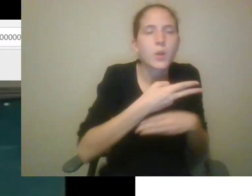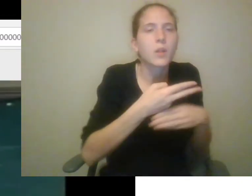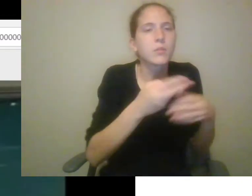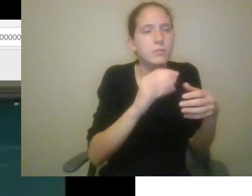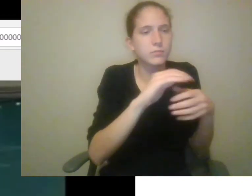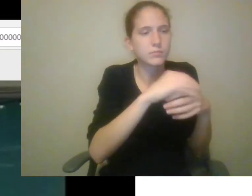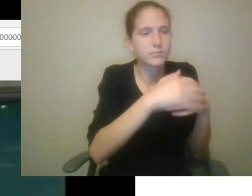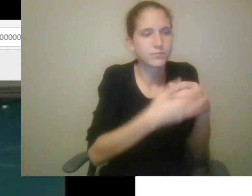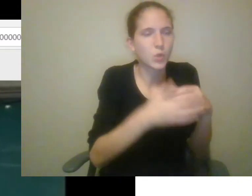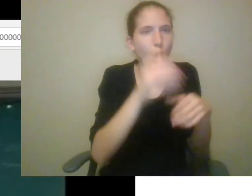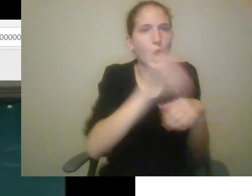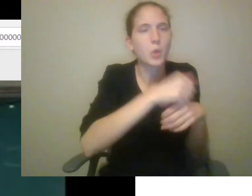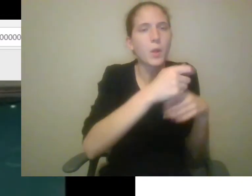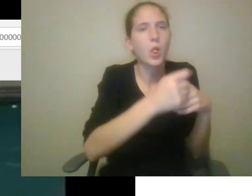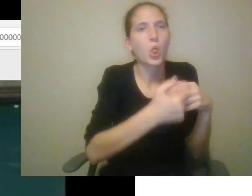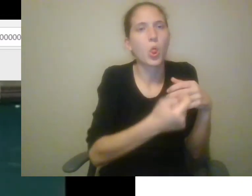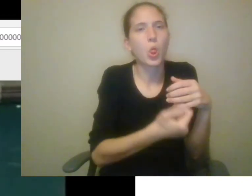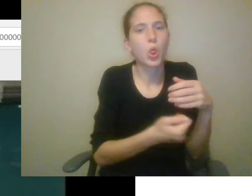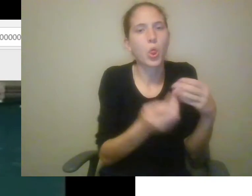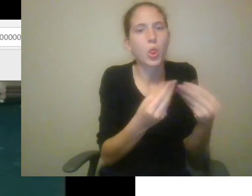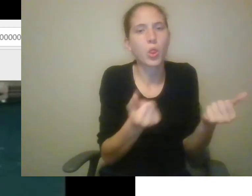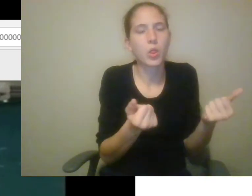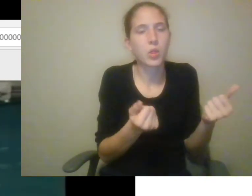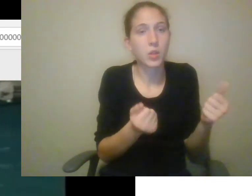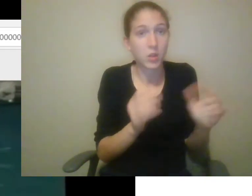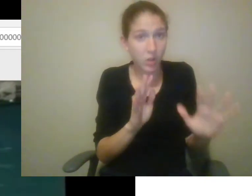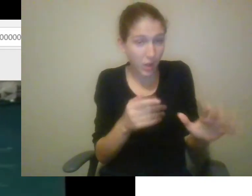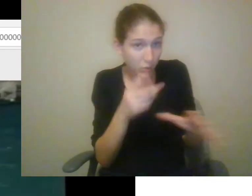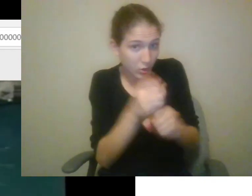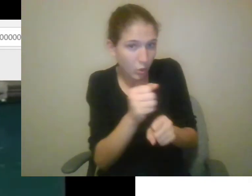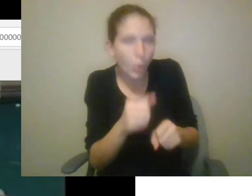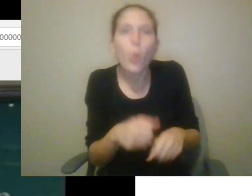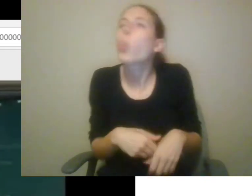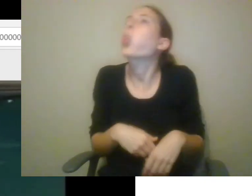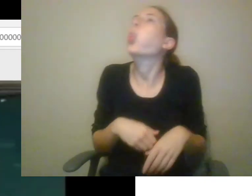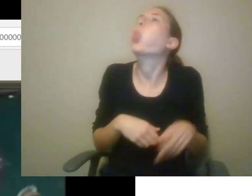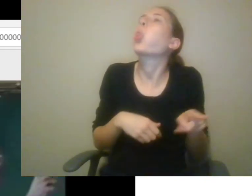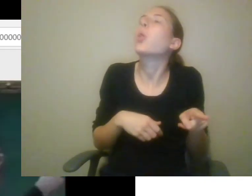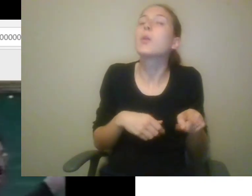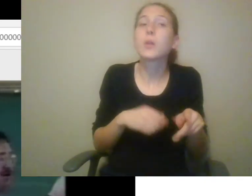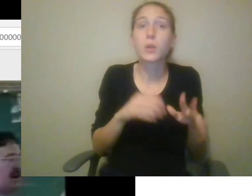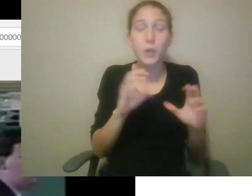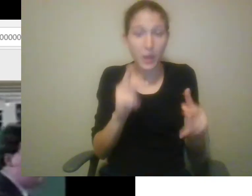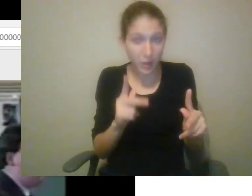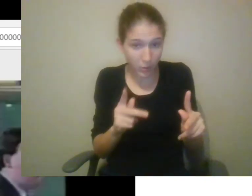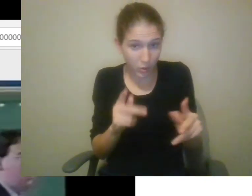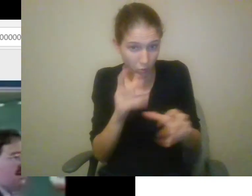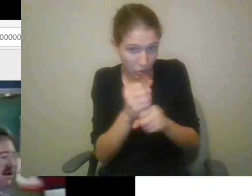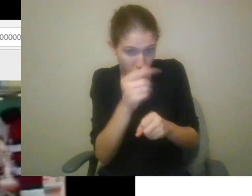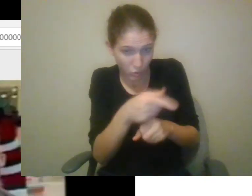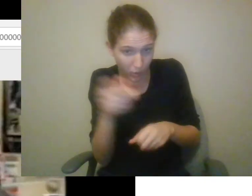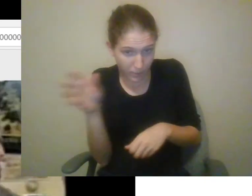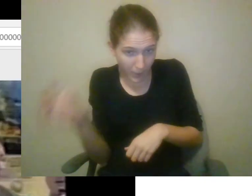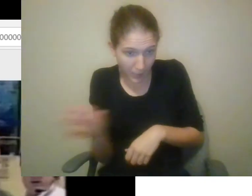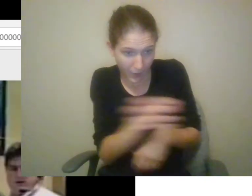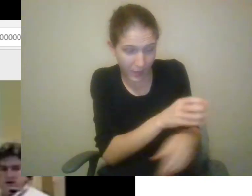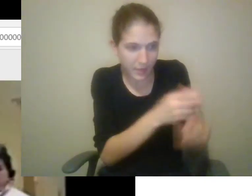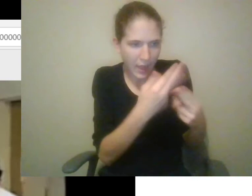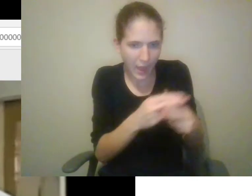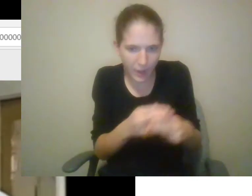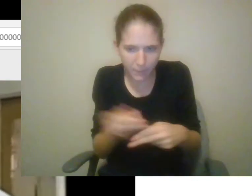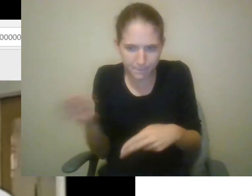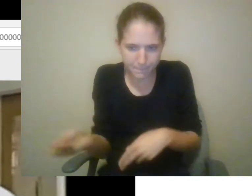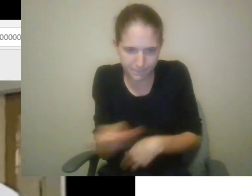now listen up. I'm going to trust you guys. I'm going to be very trusting to you, and I'm going to allow this to be passed around very quickly. We only have a couple